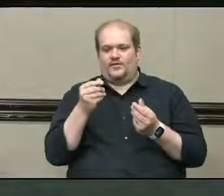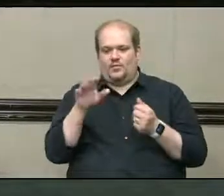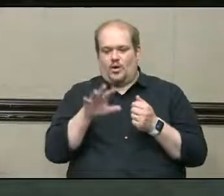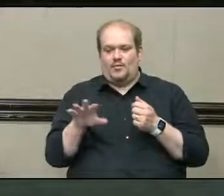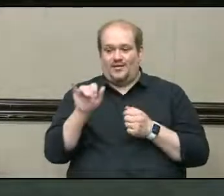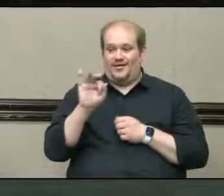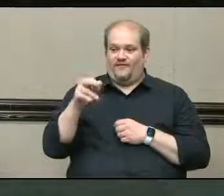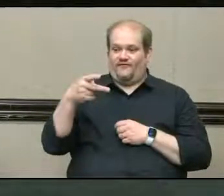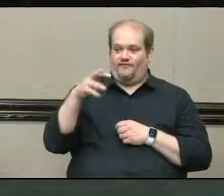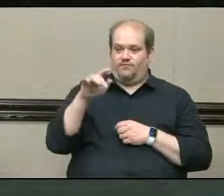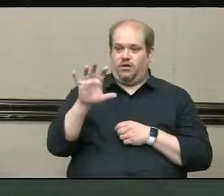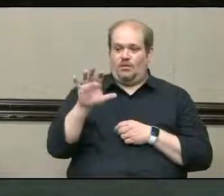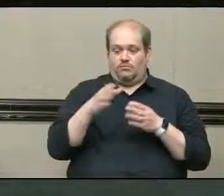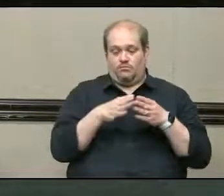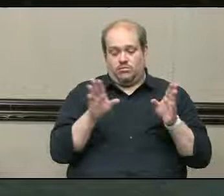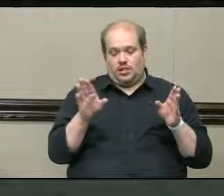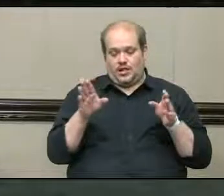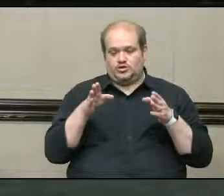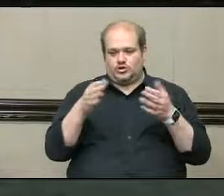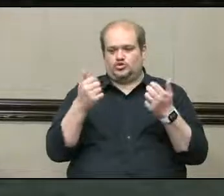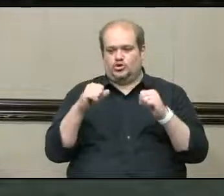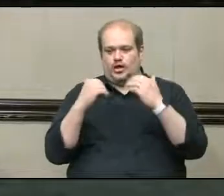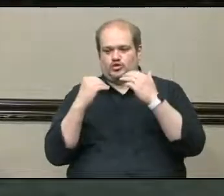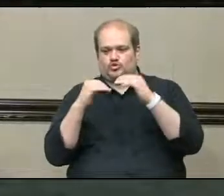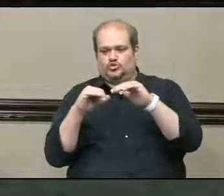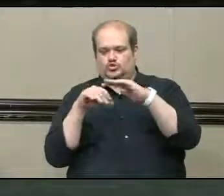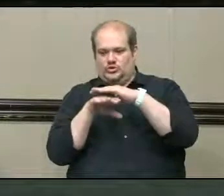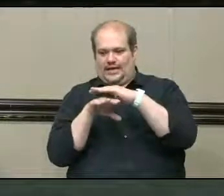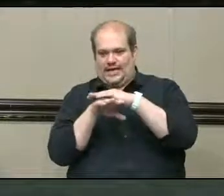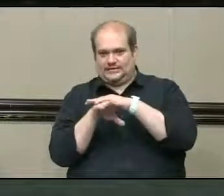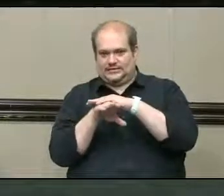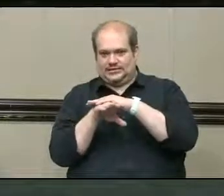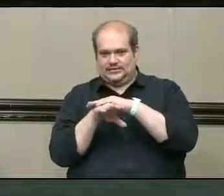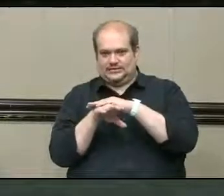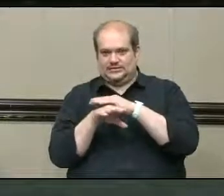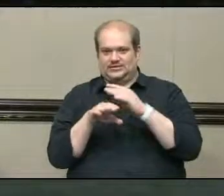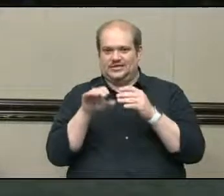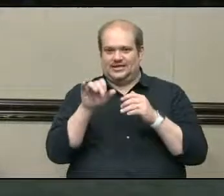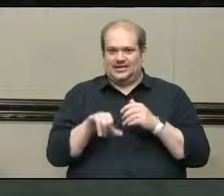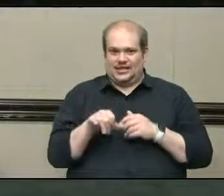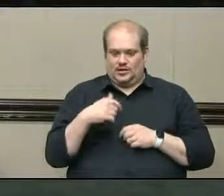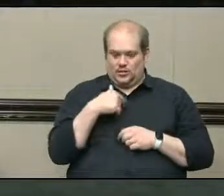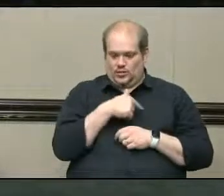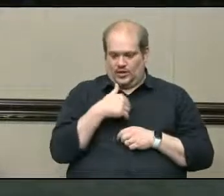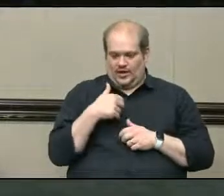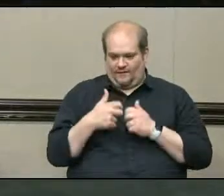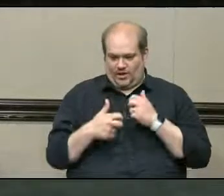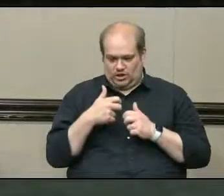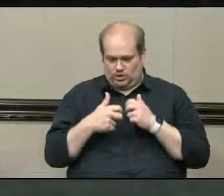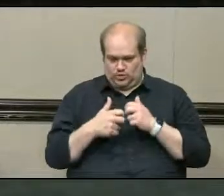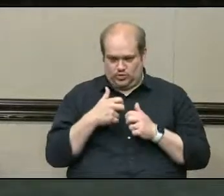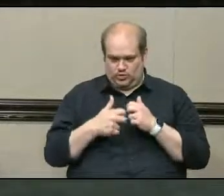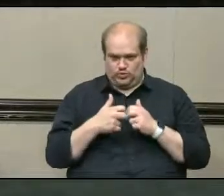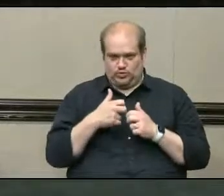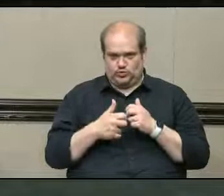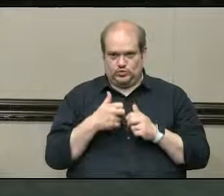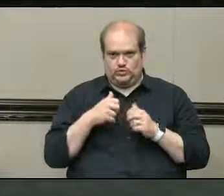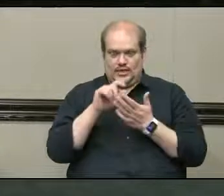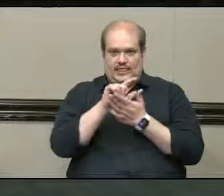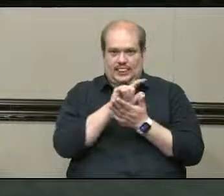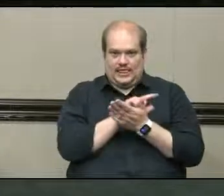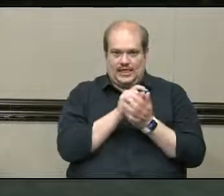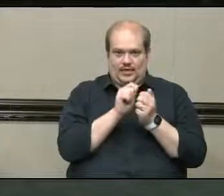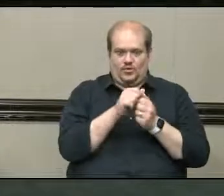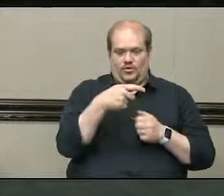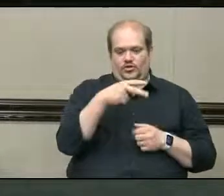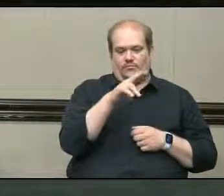If it was a public street and you tried to restrict access to it, that's where we have issues legally with it